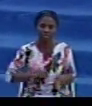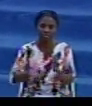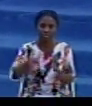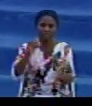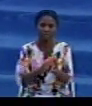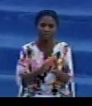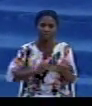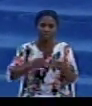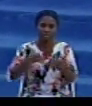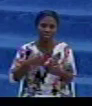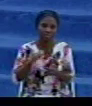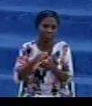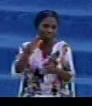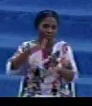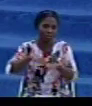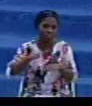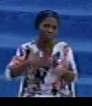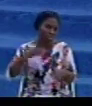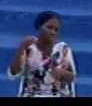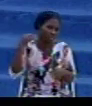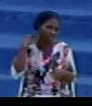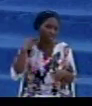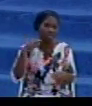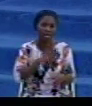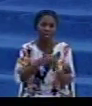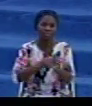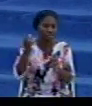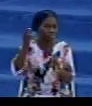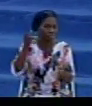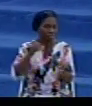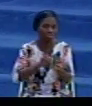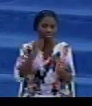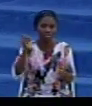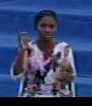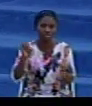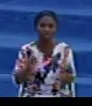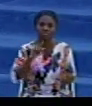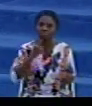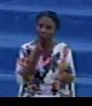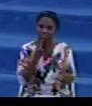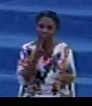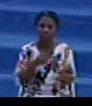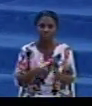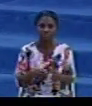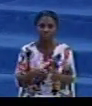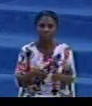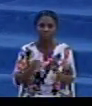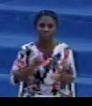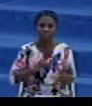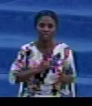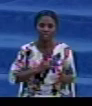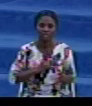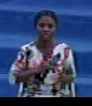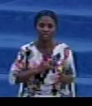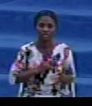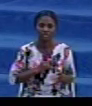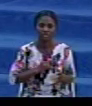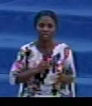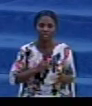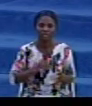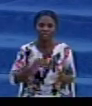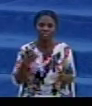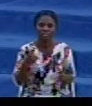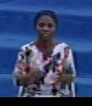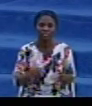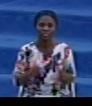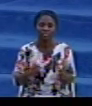had been so severe. I had to tell my grandma, she had to add an ointment on my neck. And then the pain